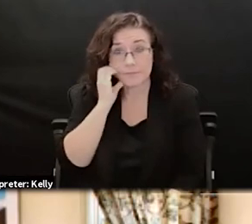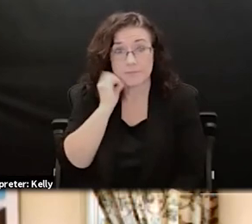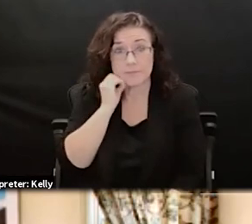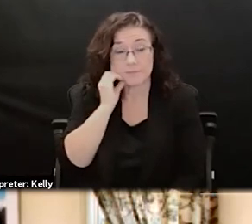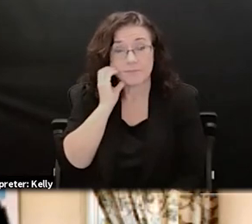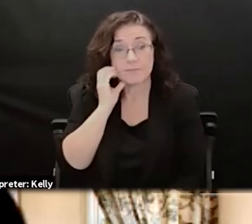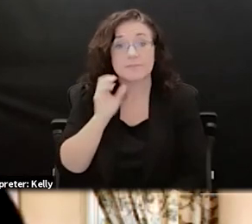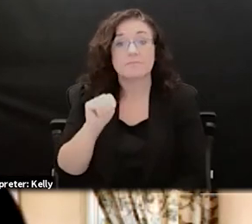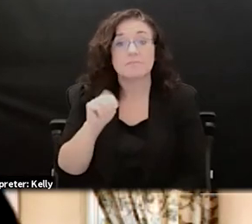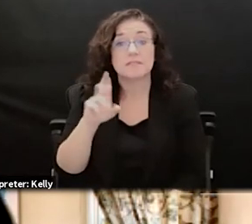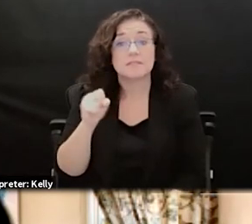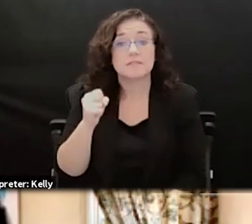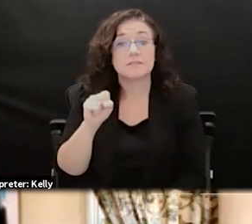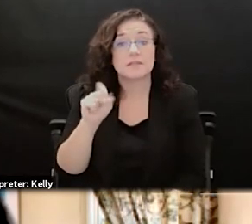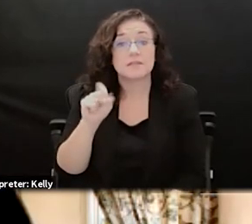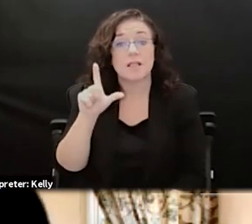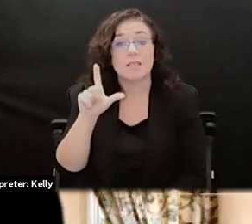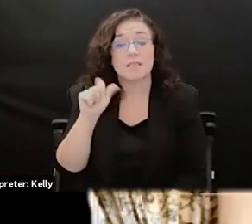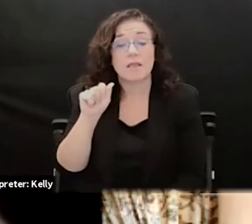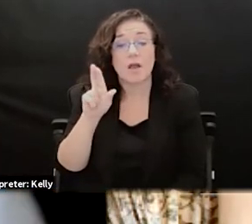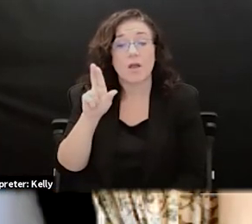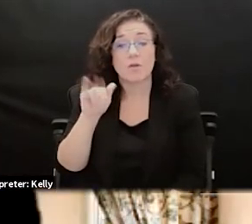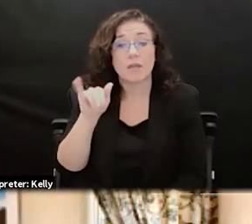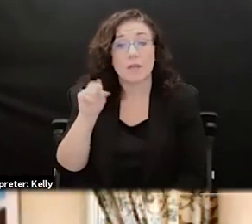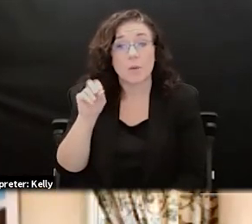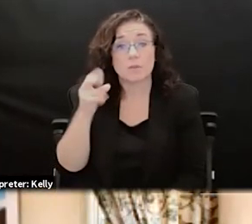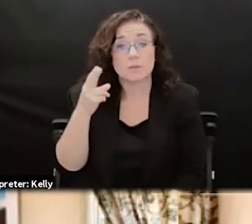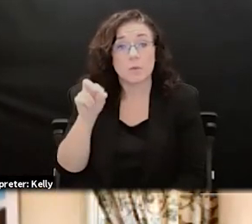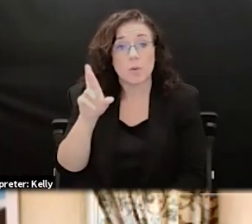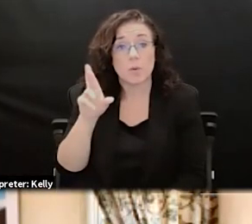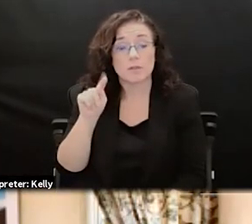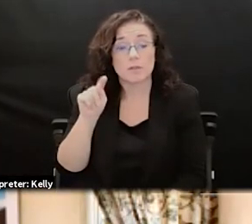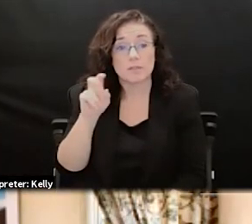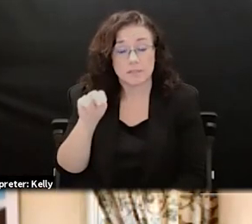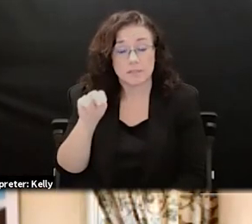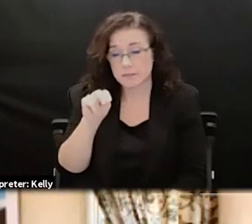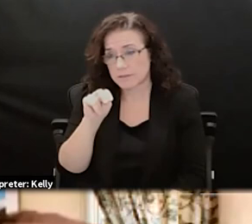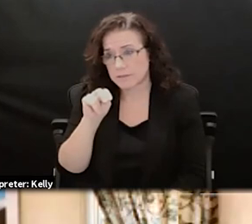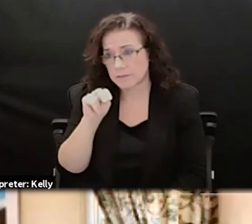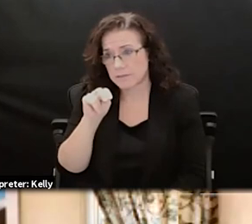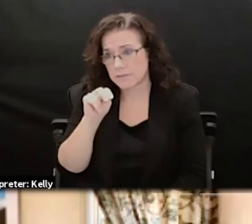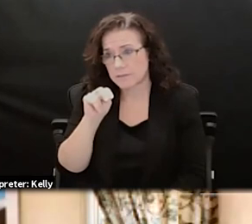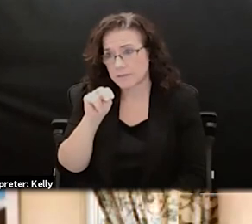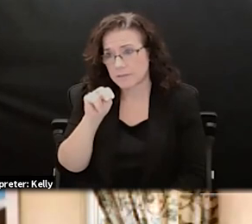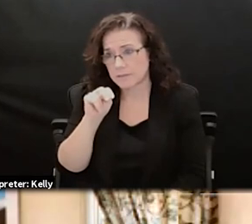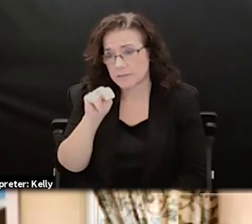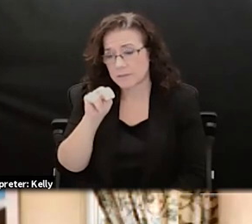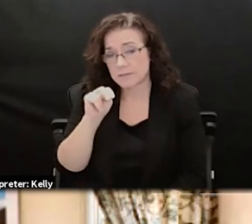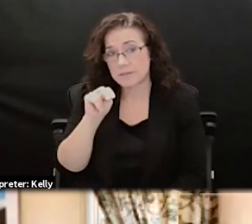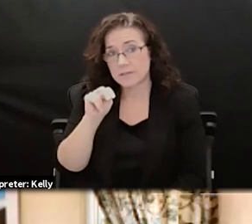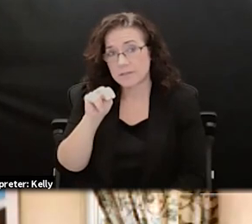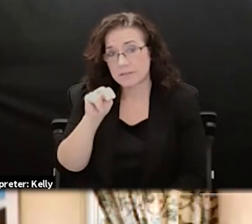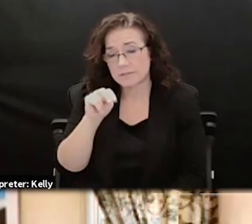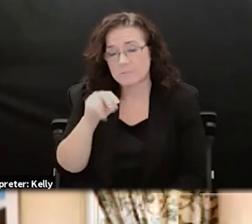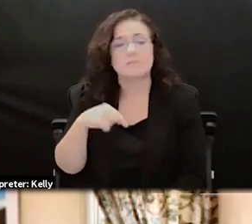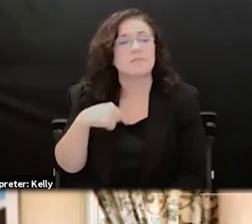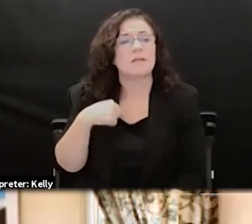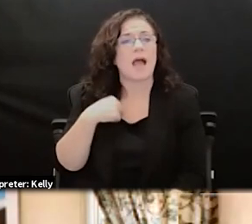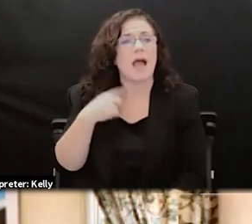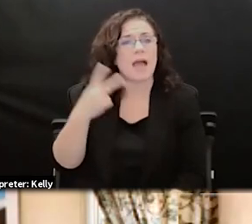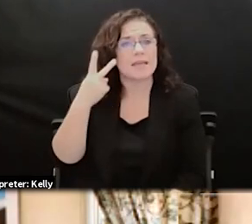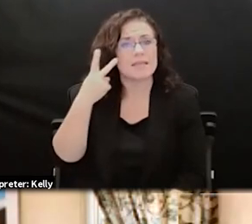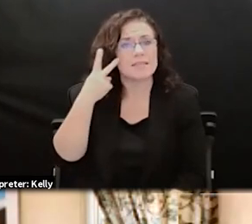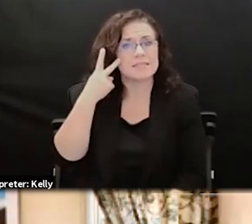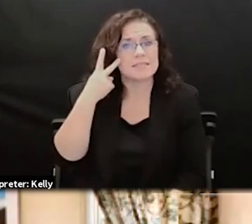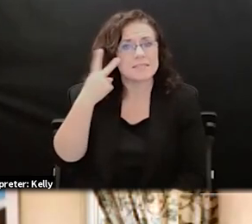go ahead well not necessarily or maybe i see on the future agenda items that